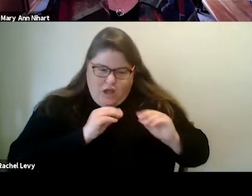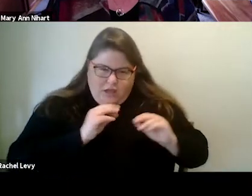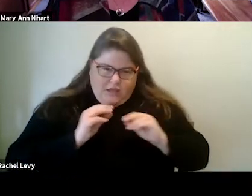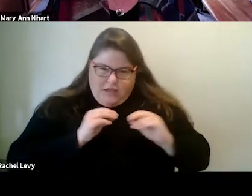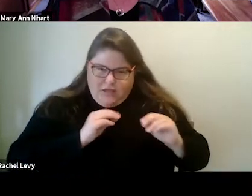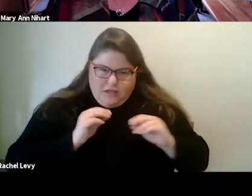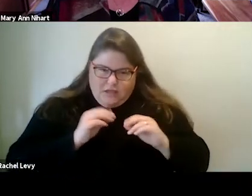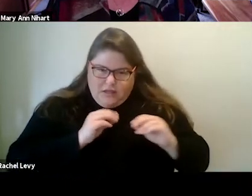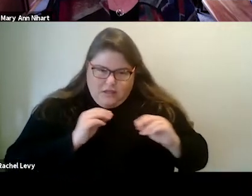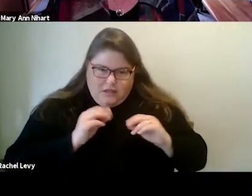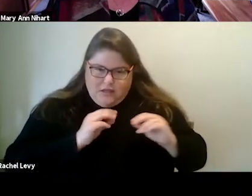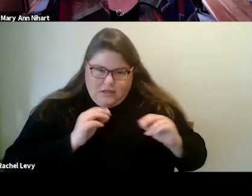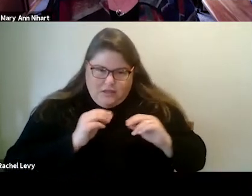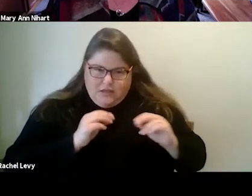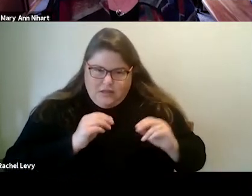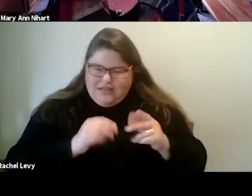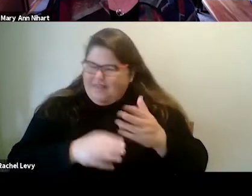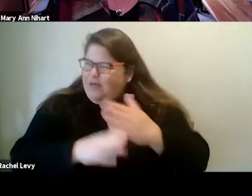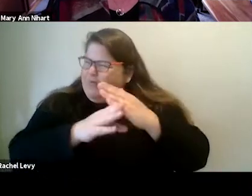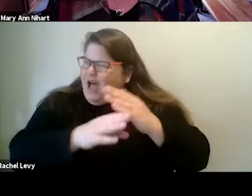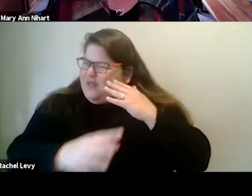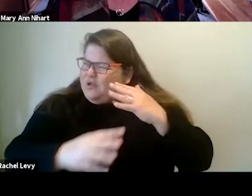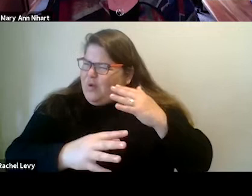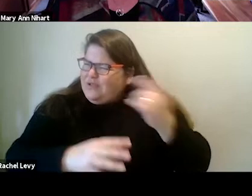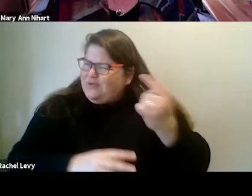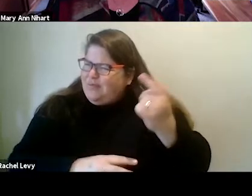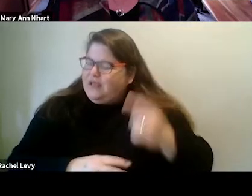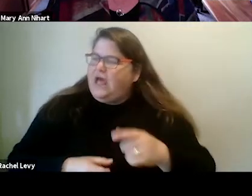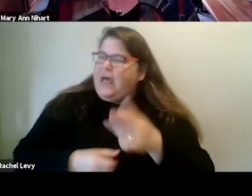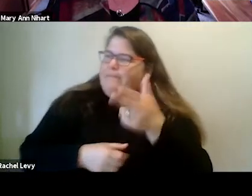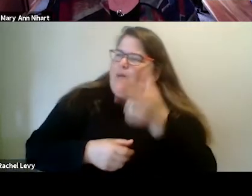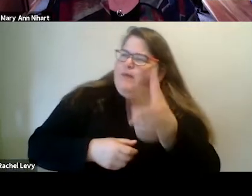Did that to block the noise or something else.